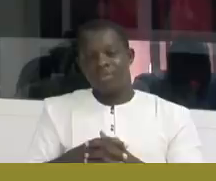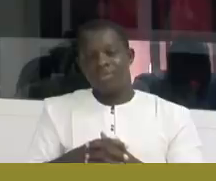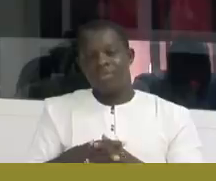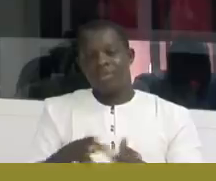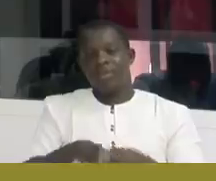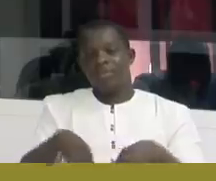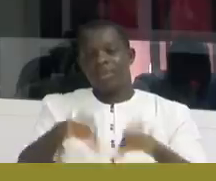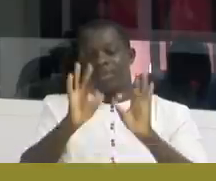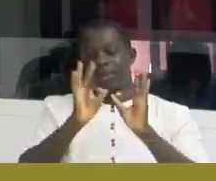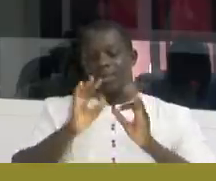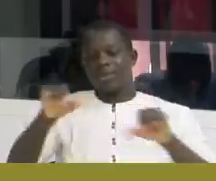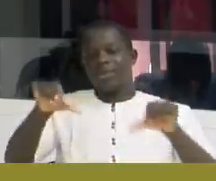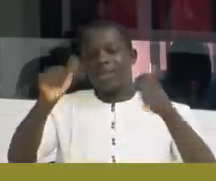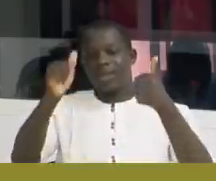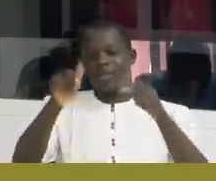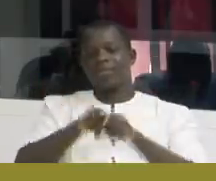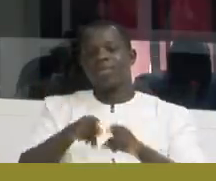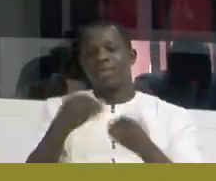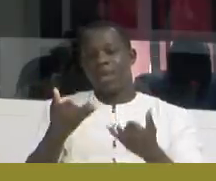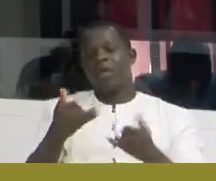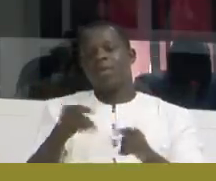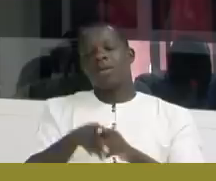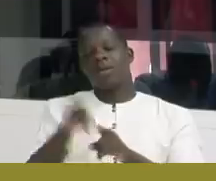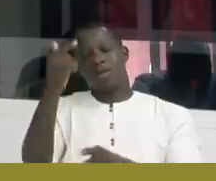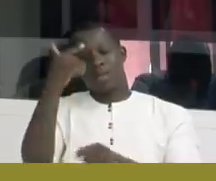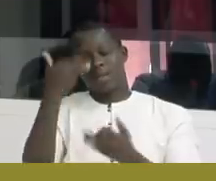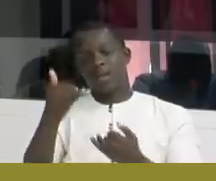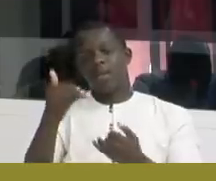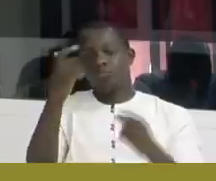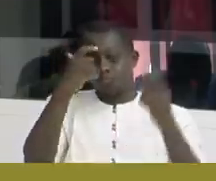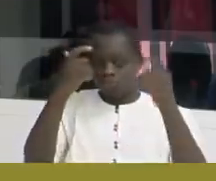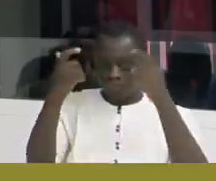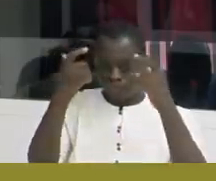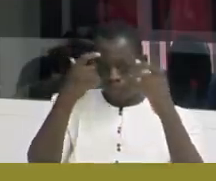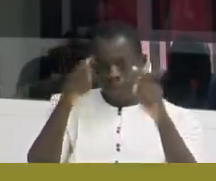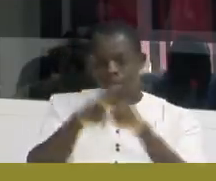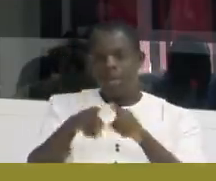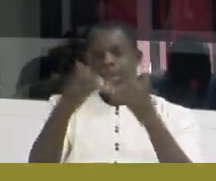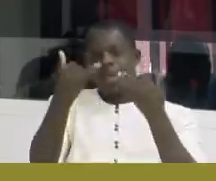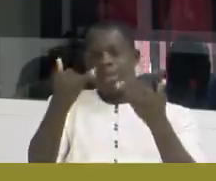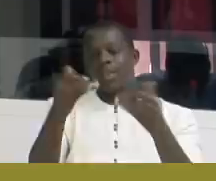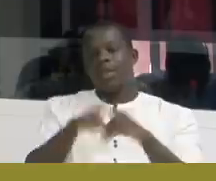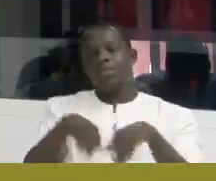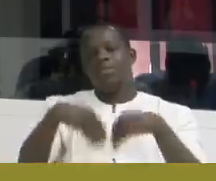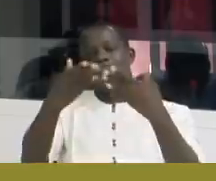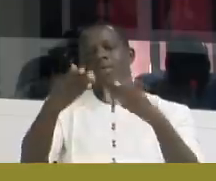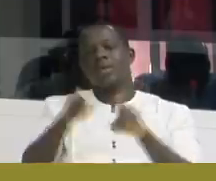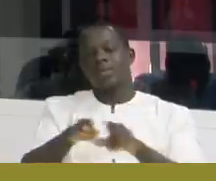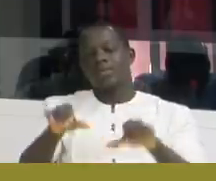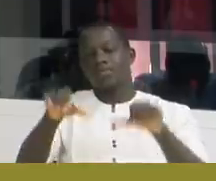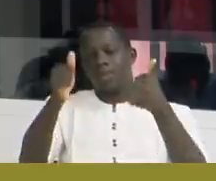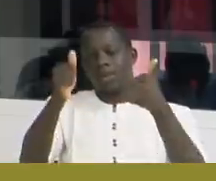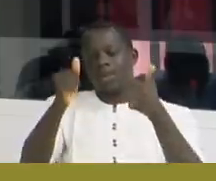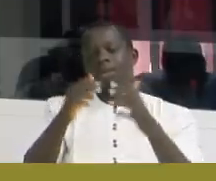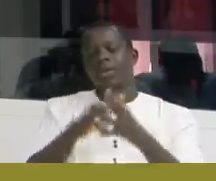the beginning, so I'm just wondering but whether you still back, need it. Giving back at the beginning.